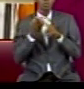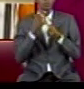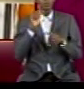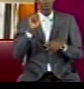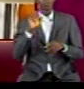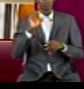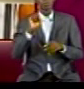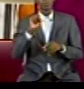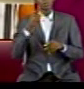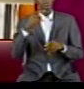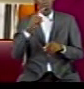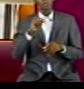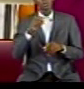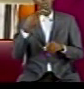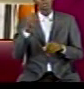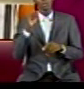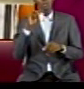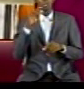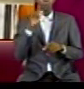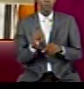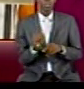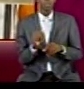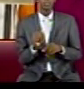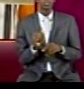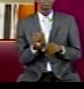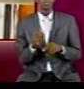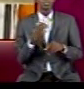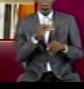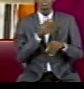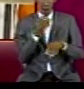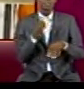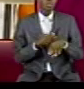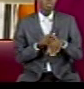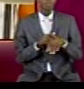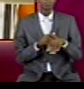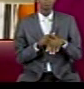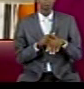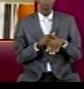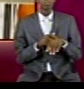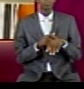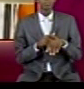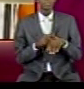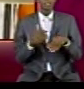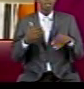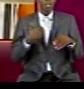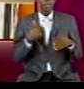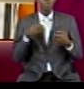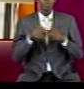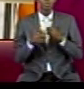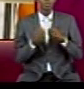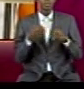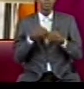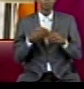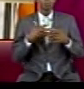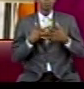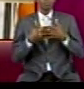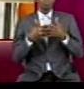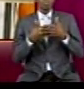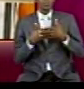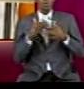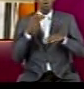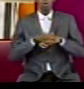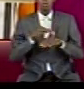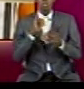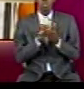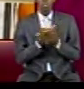that resulted to the excessive cold. Every time, sometimes, I have failure in breathing. But on that crusade